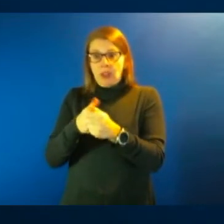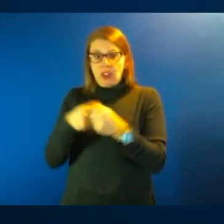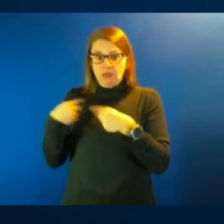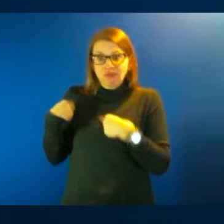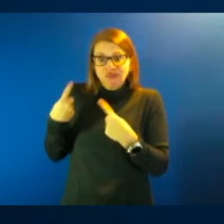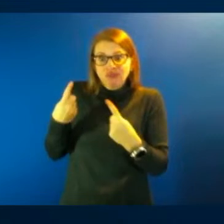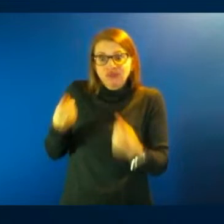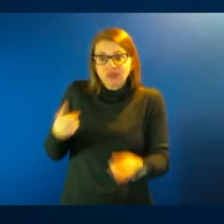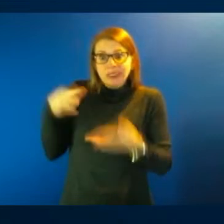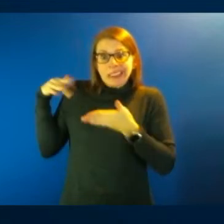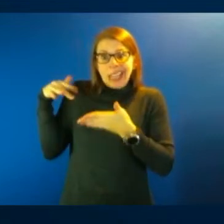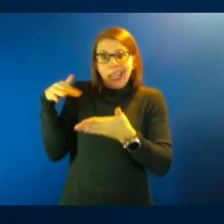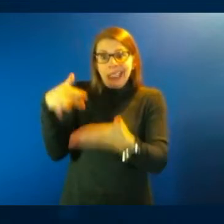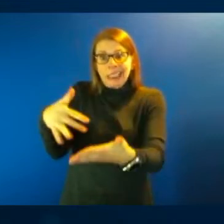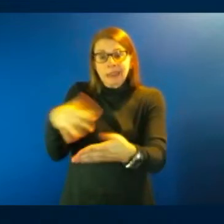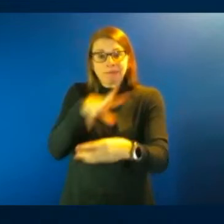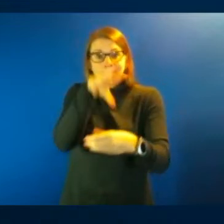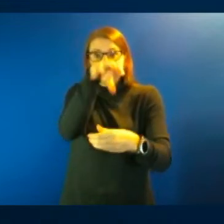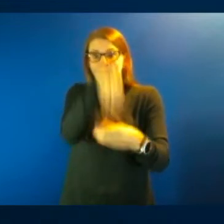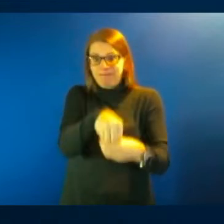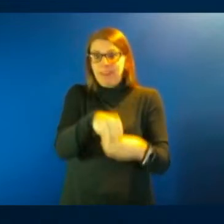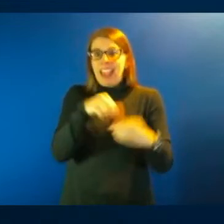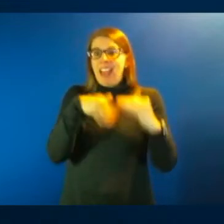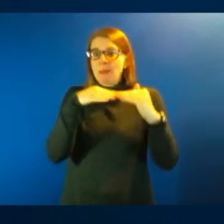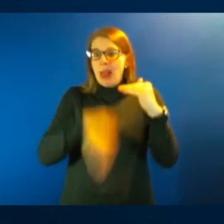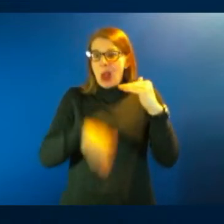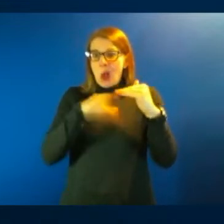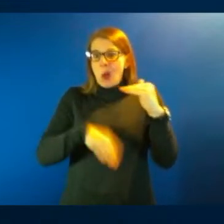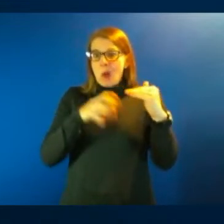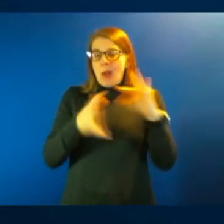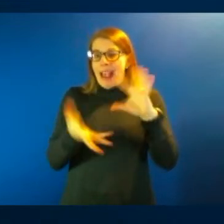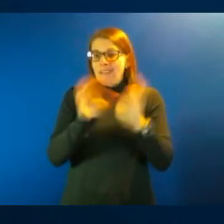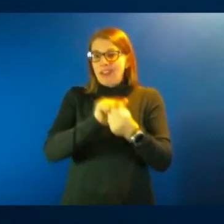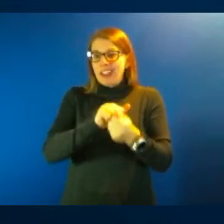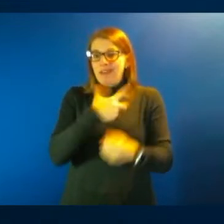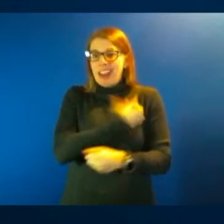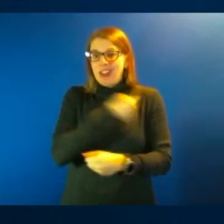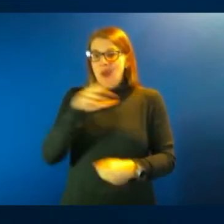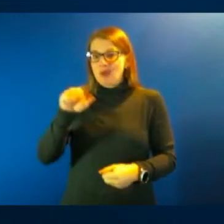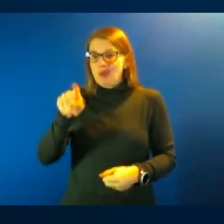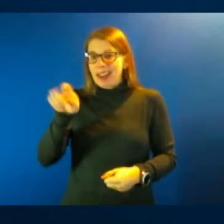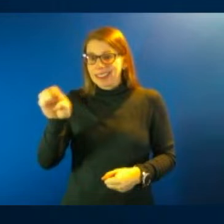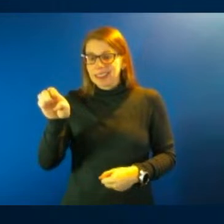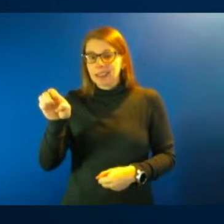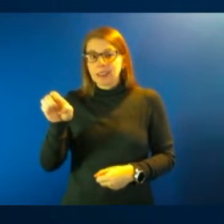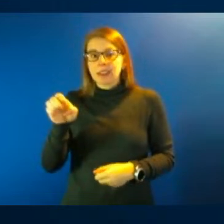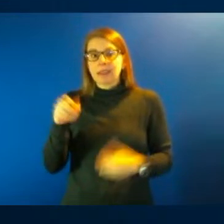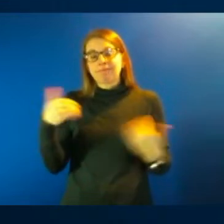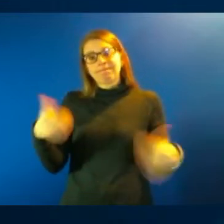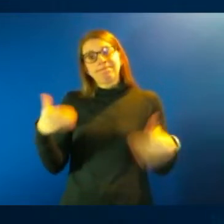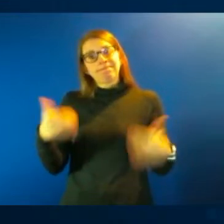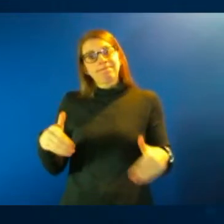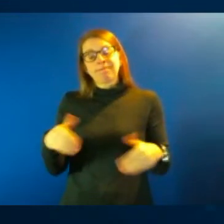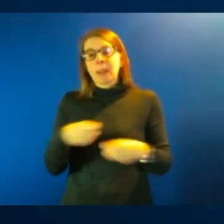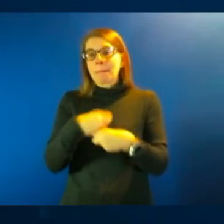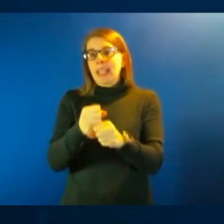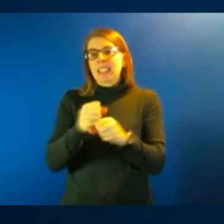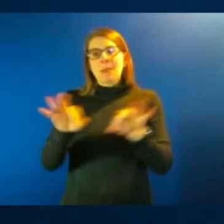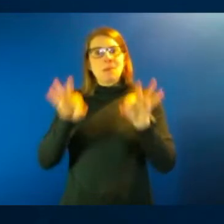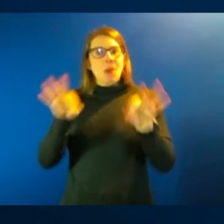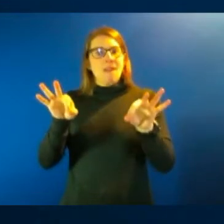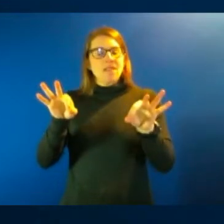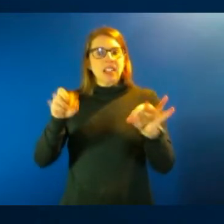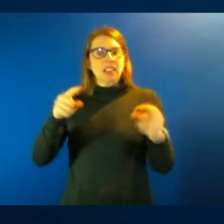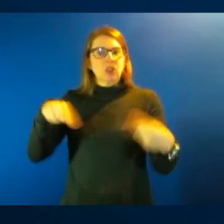today are among those that have that below average vaccination rate. And so really this kind of creates the perfect storm. And so if we can advance to the next